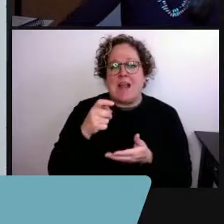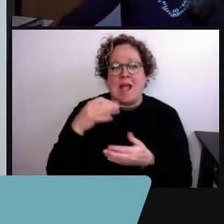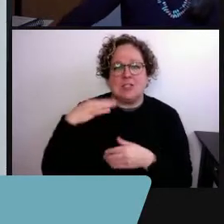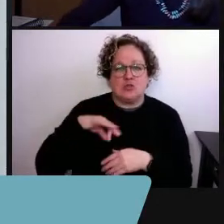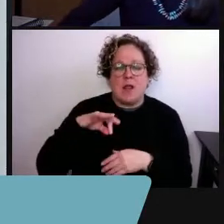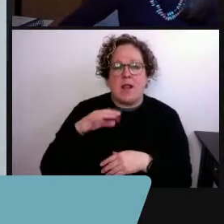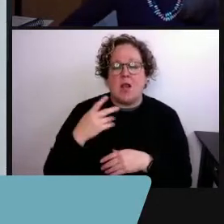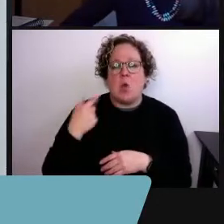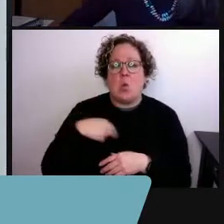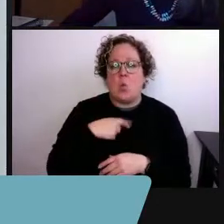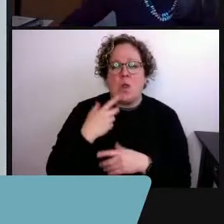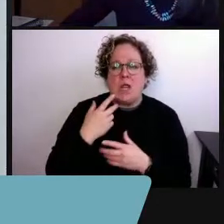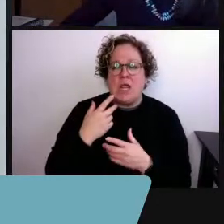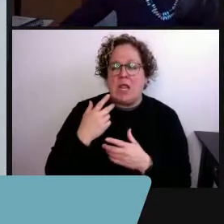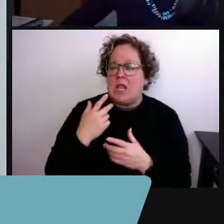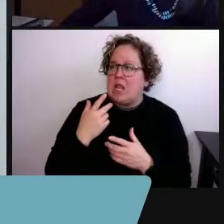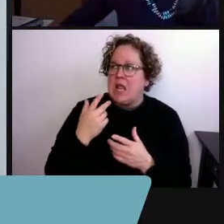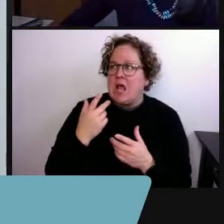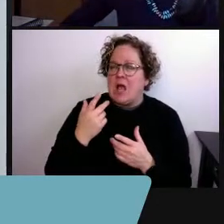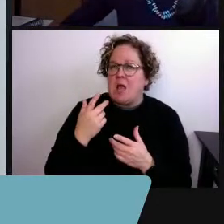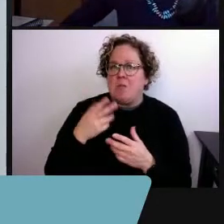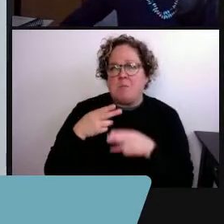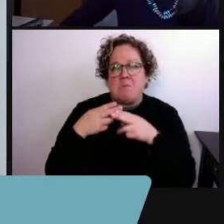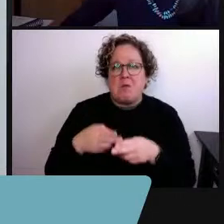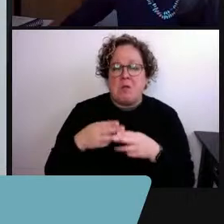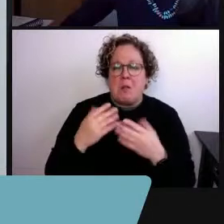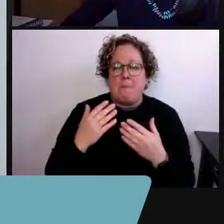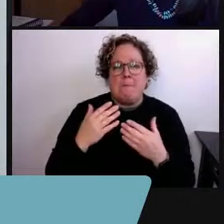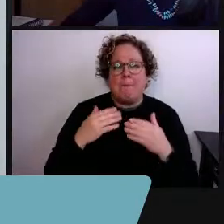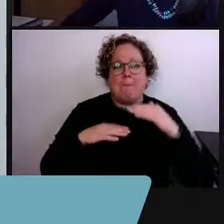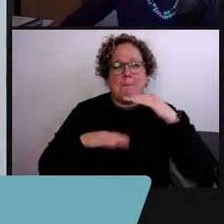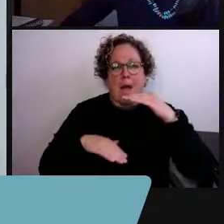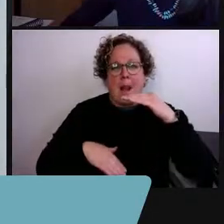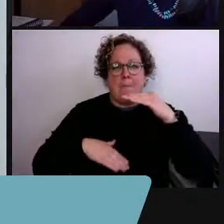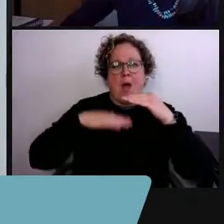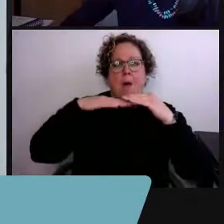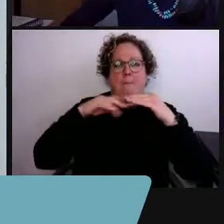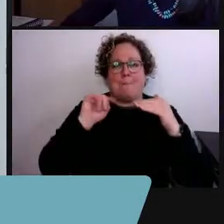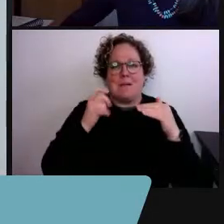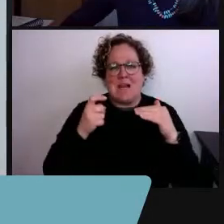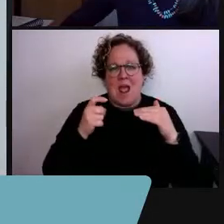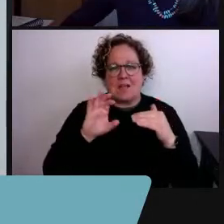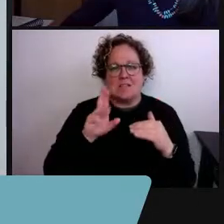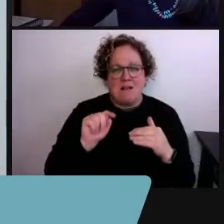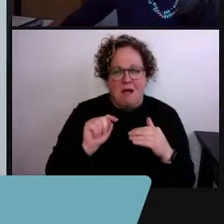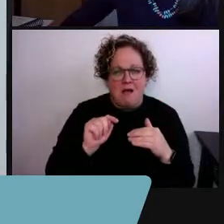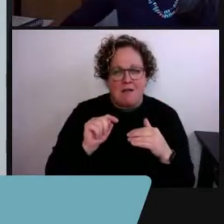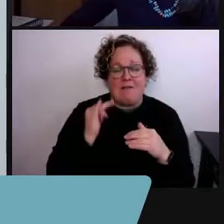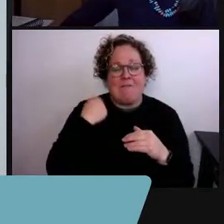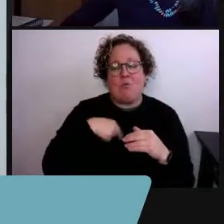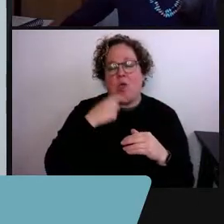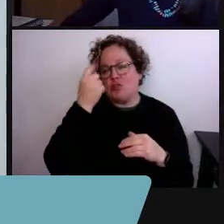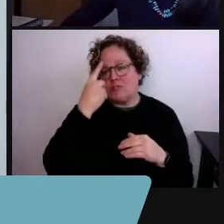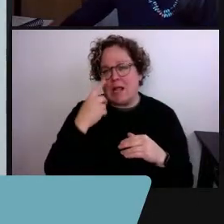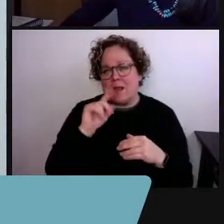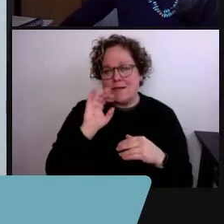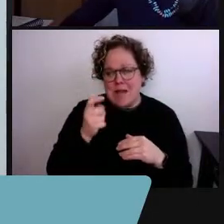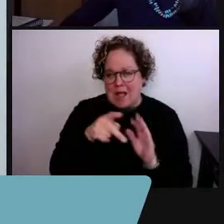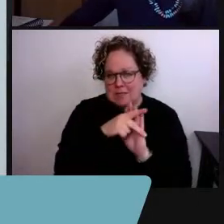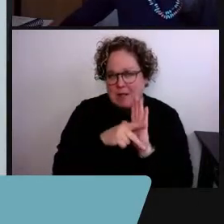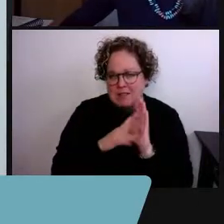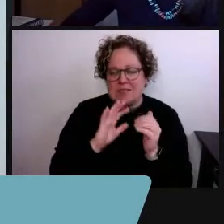sort of dawning it as a bottom-up tax cut. You know, if we understand tax policy and